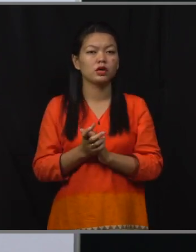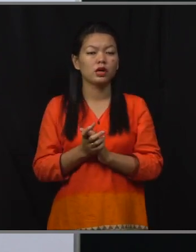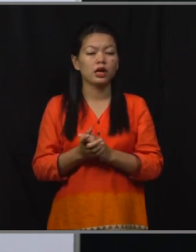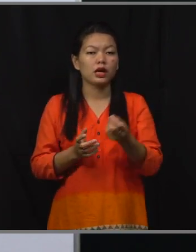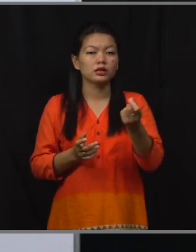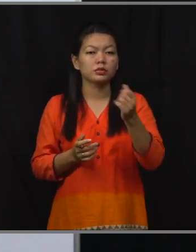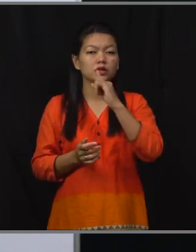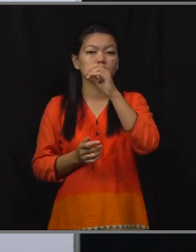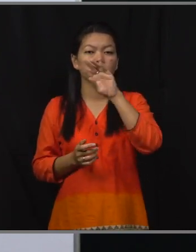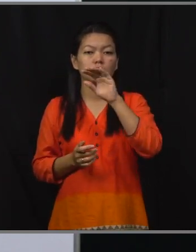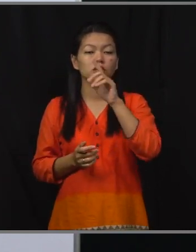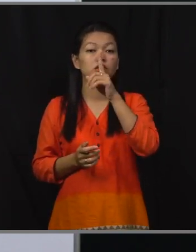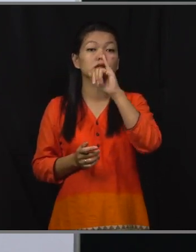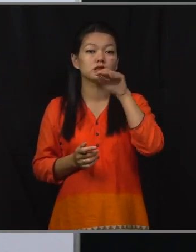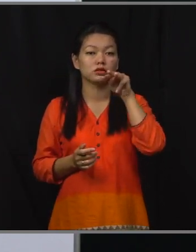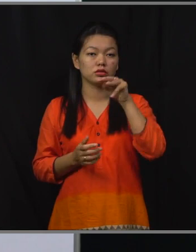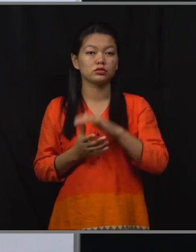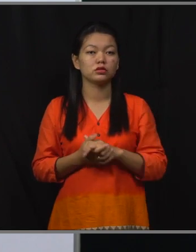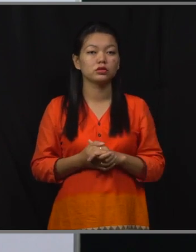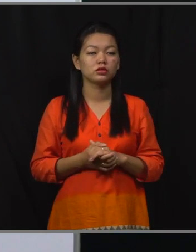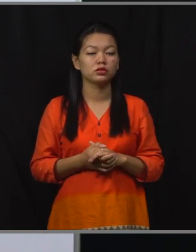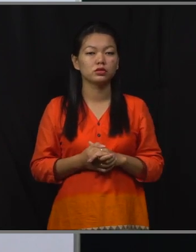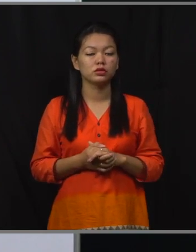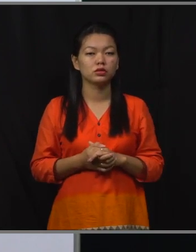16,000, and also